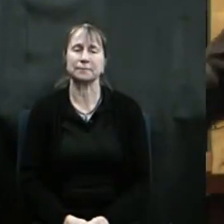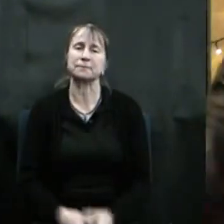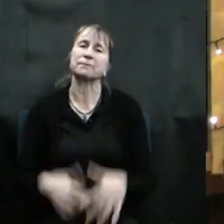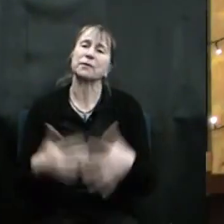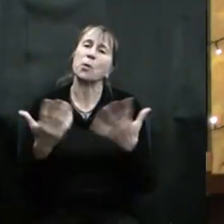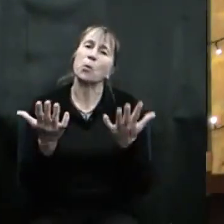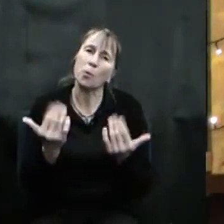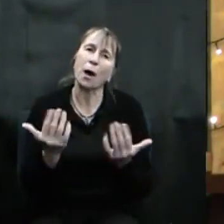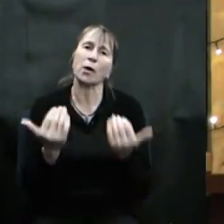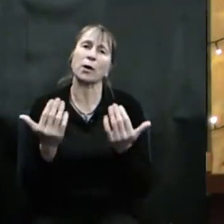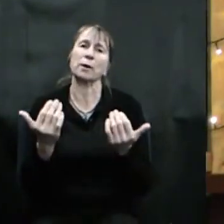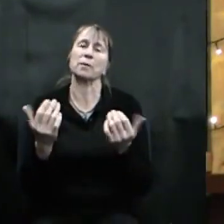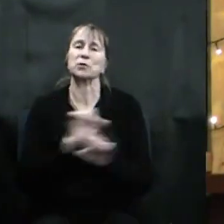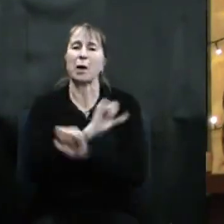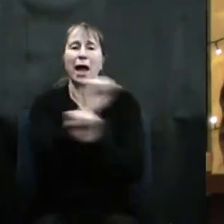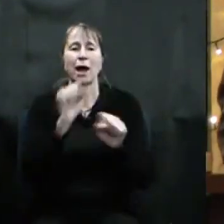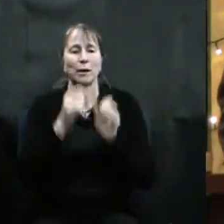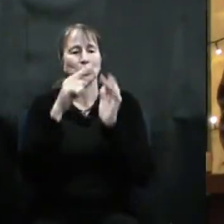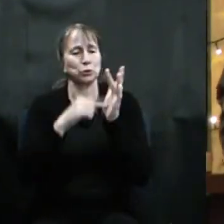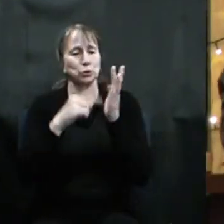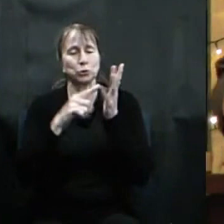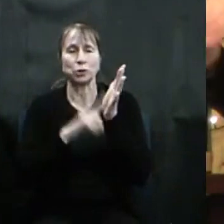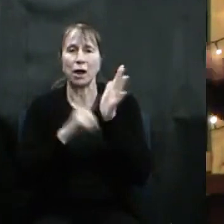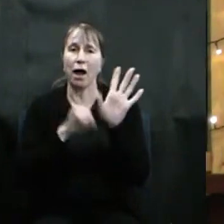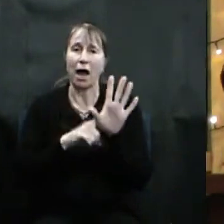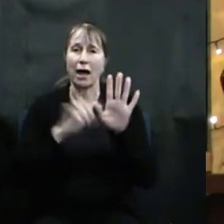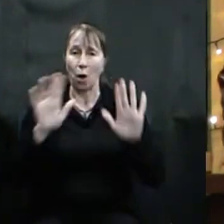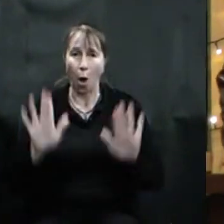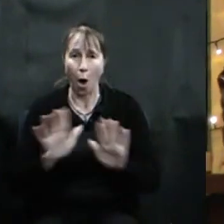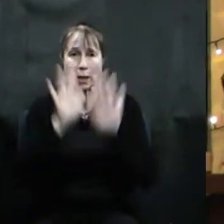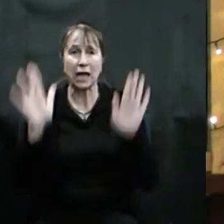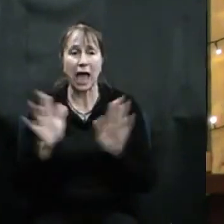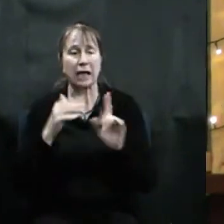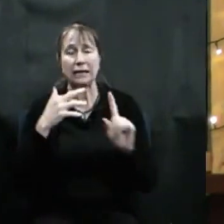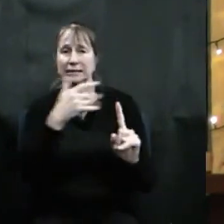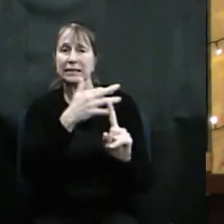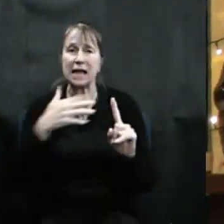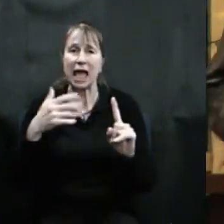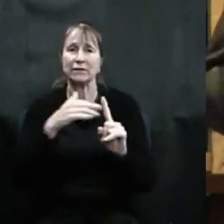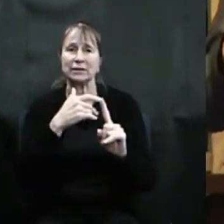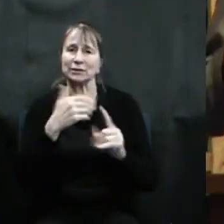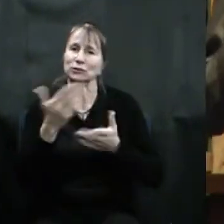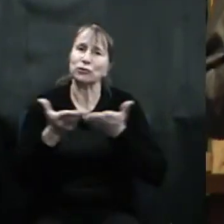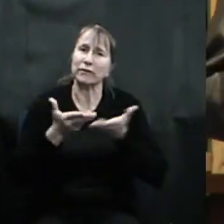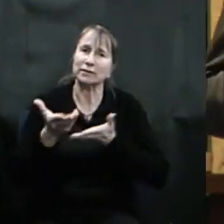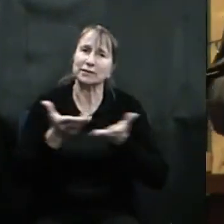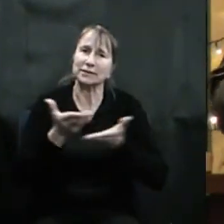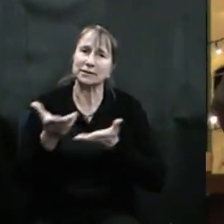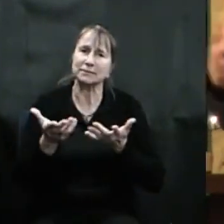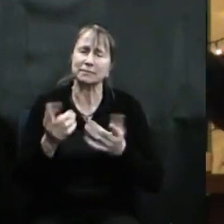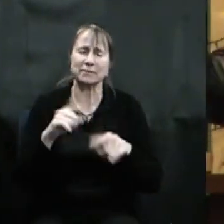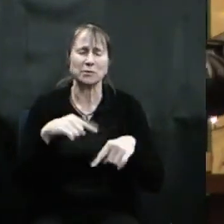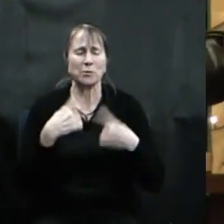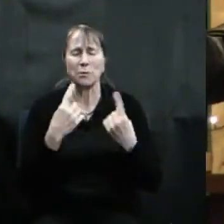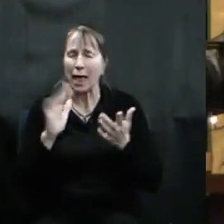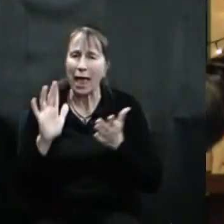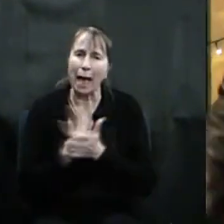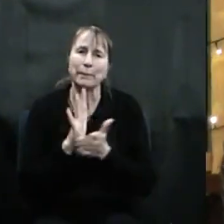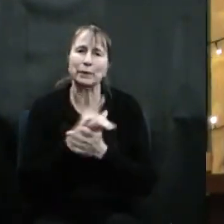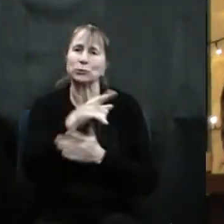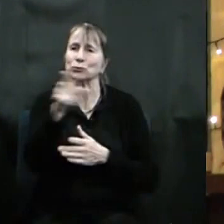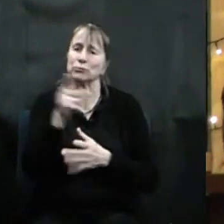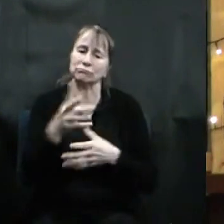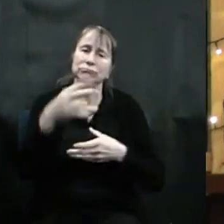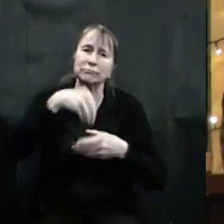Friends, welcome to our July holiday St. David's service stream. We're really glad that you've joined